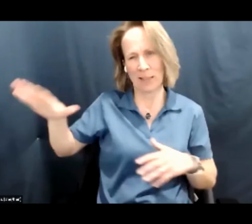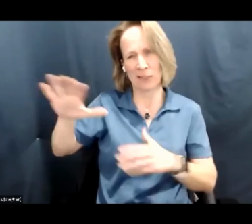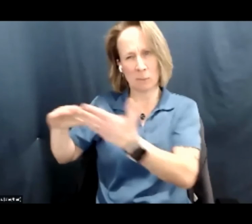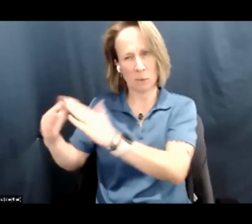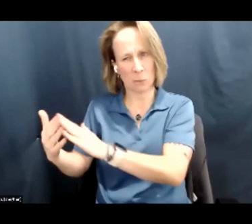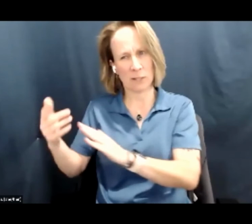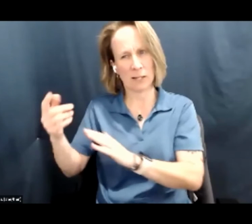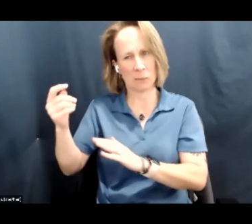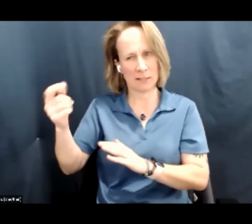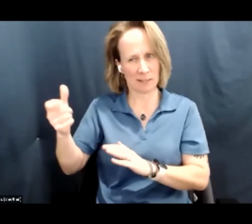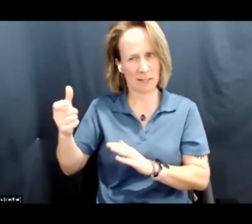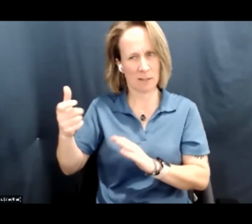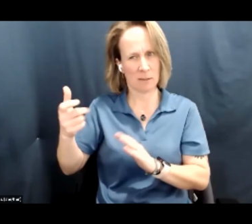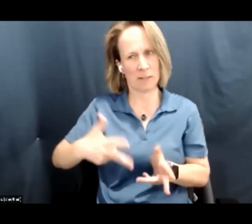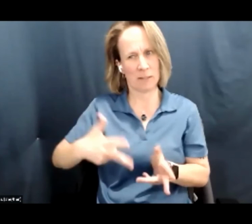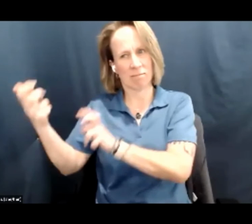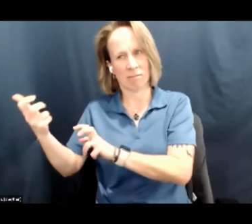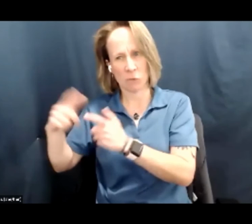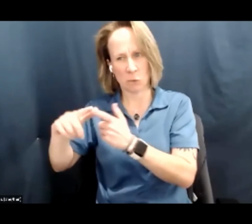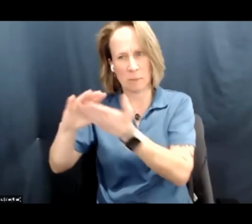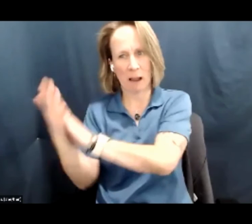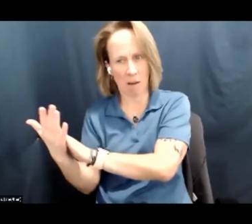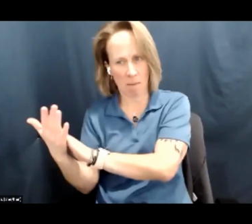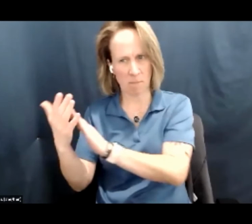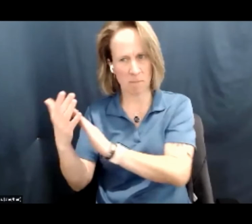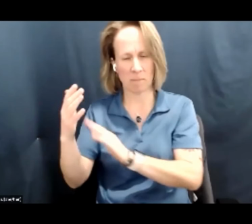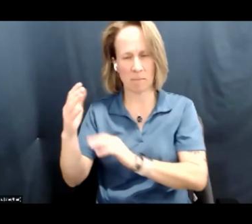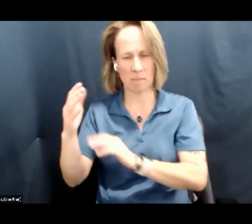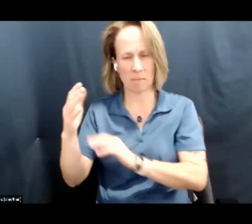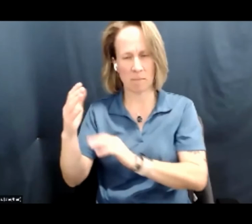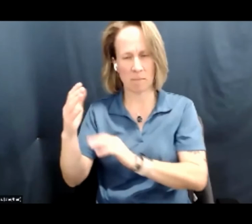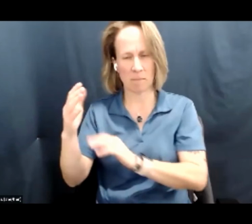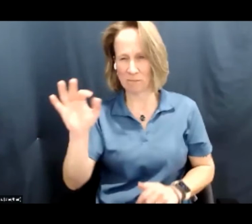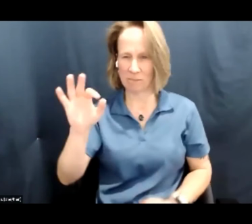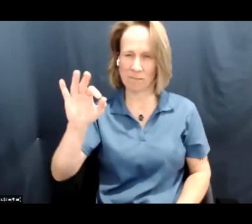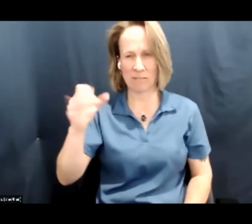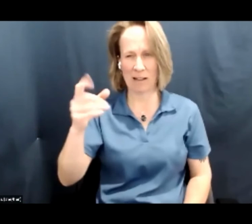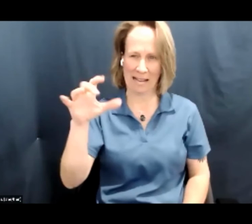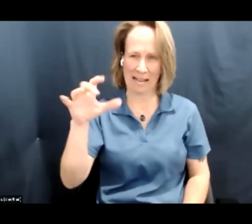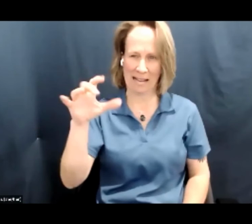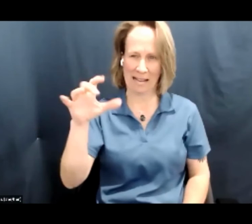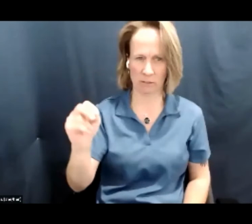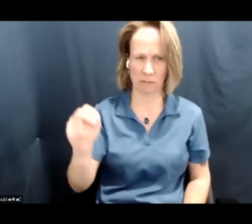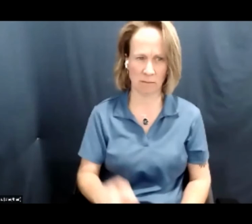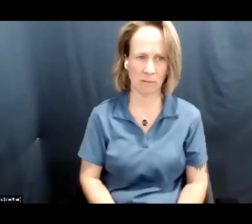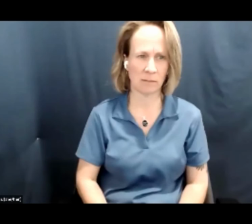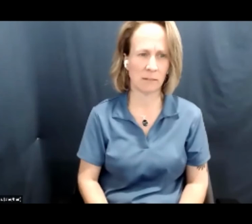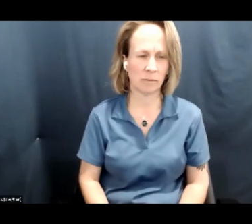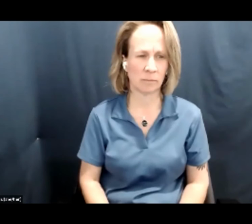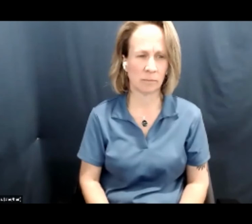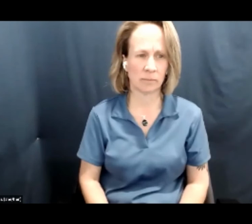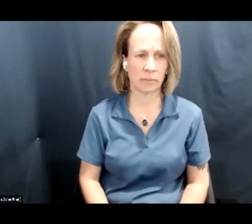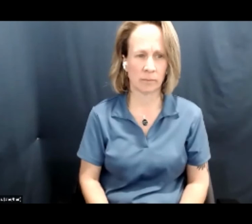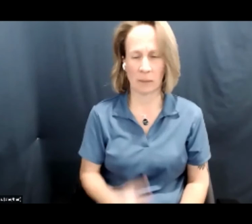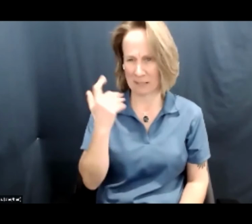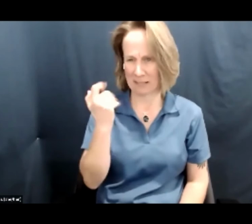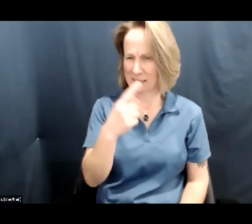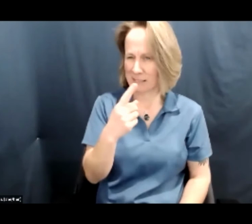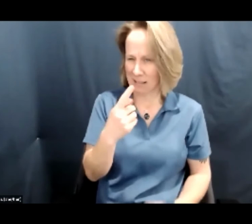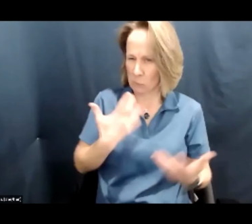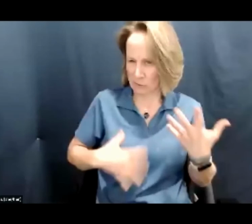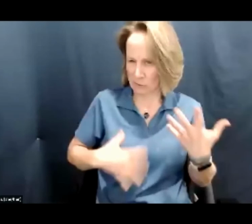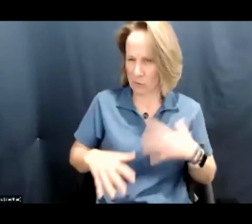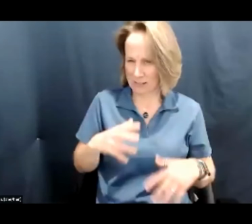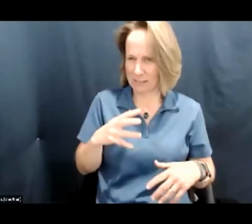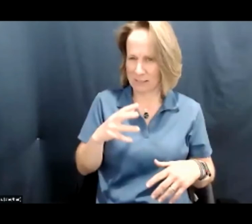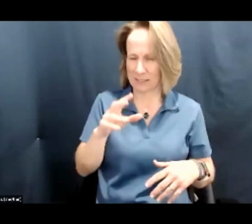identity into a fashion statement, right? And so they were dressing in a non-binary way and then talking about it for Vogue.